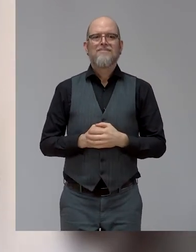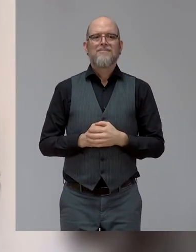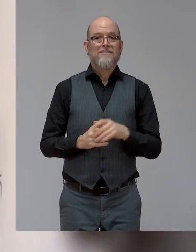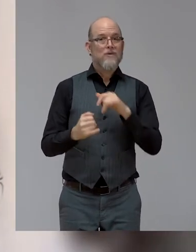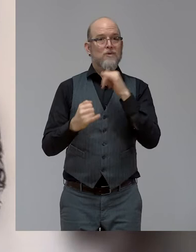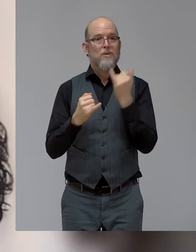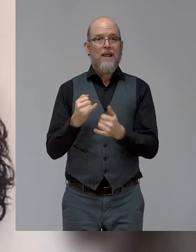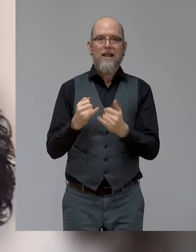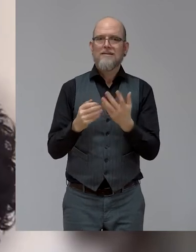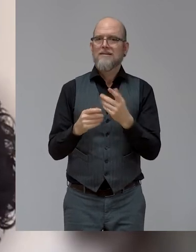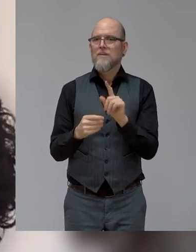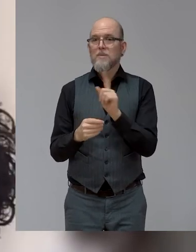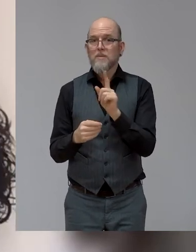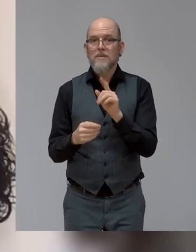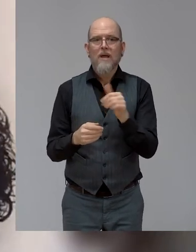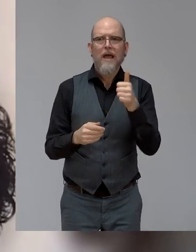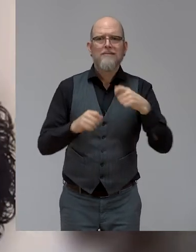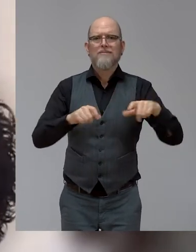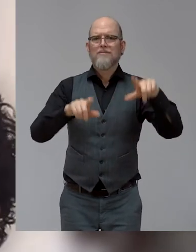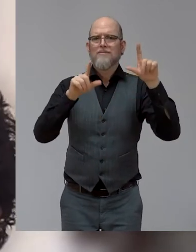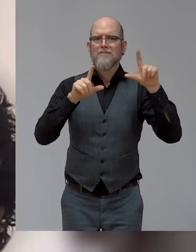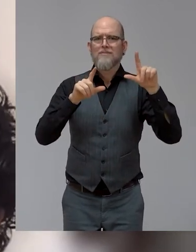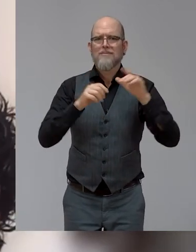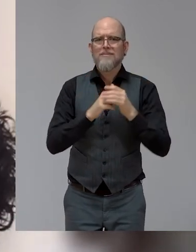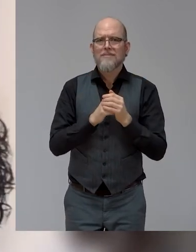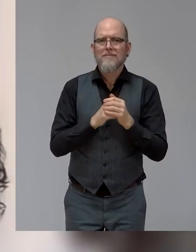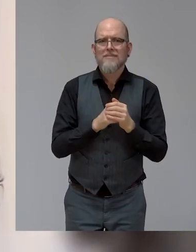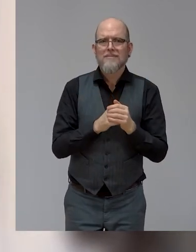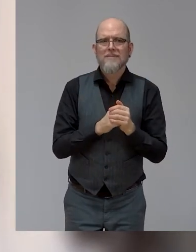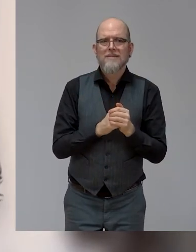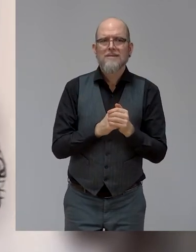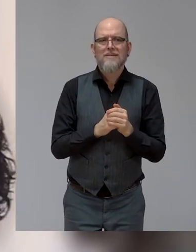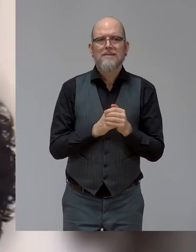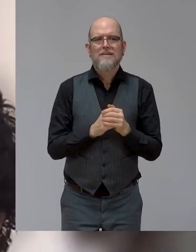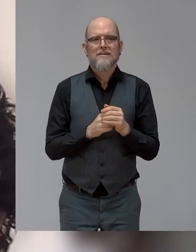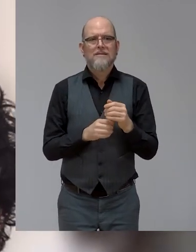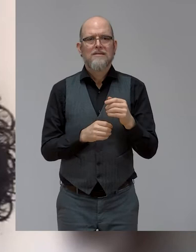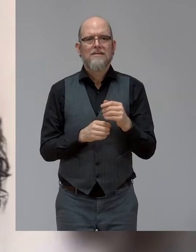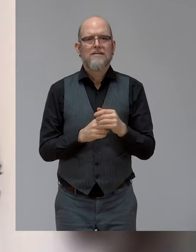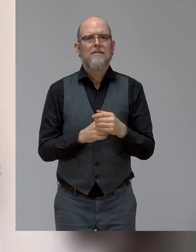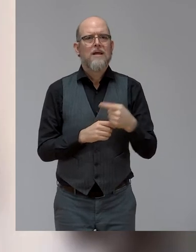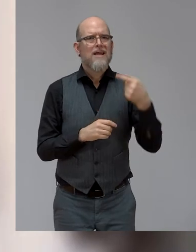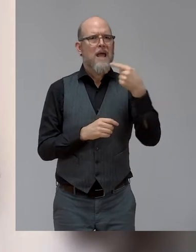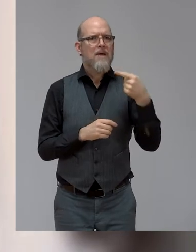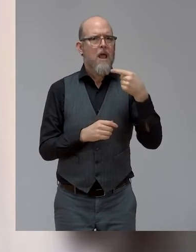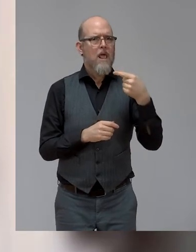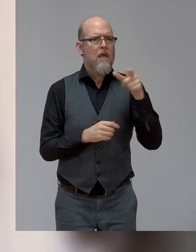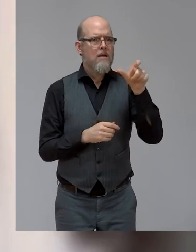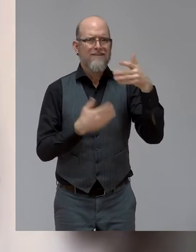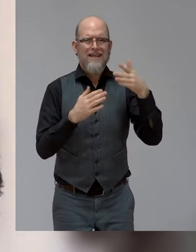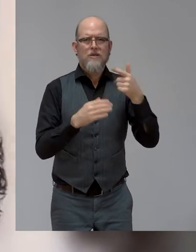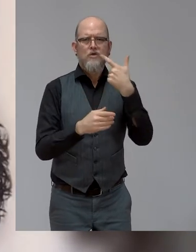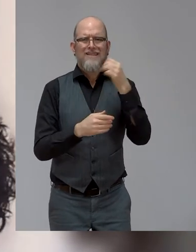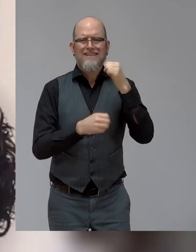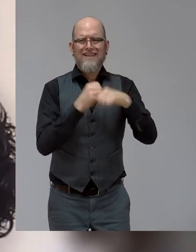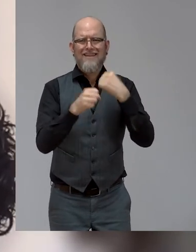Gabriela has over 25 years of experience working on disability inclusion on topics such as inclusive employment, inclusive education, promotion of